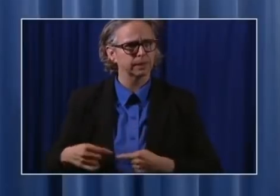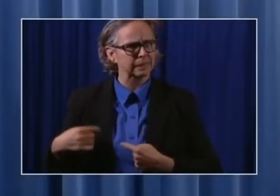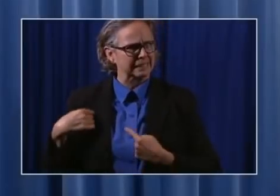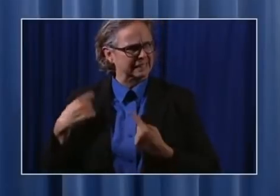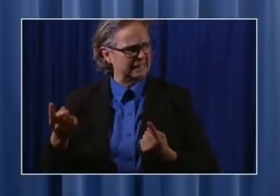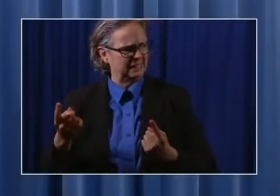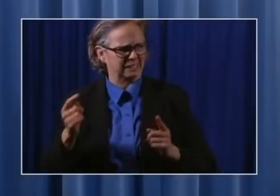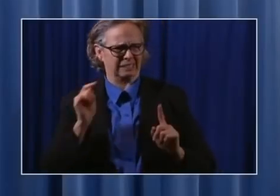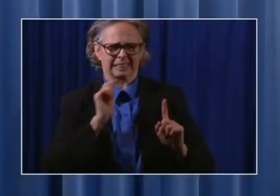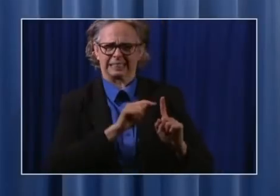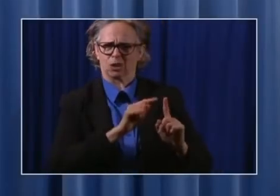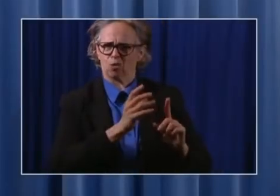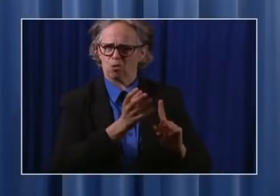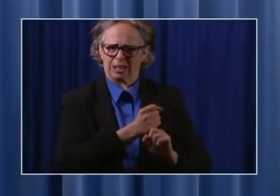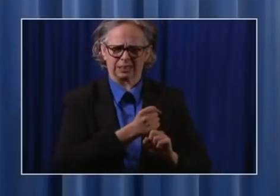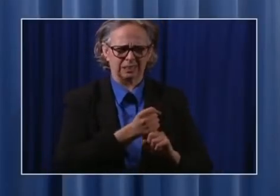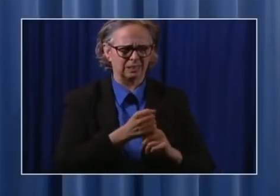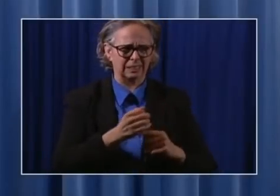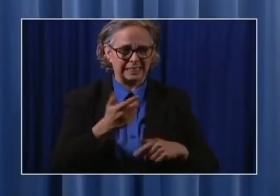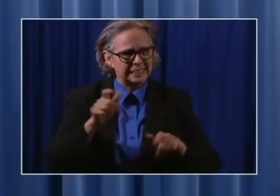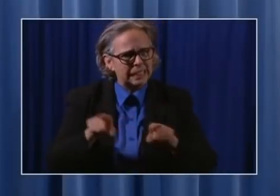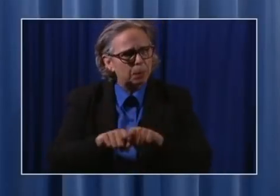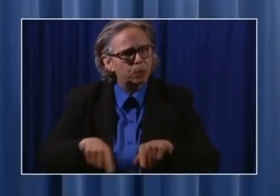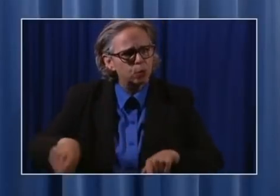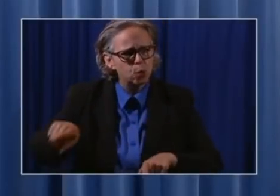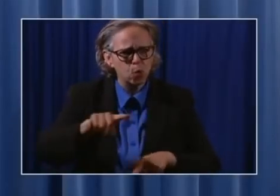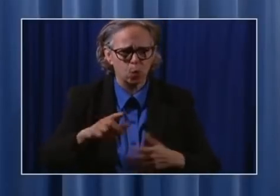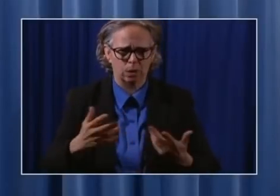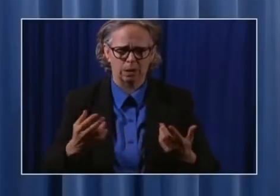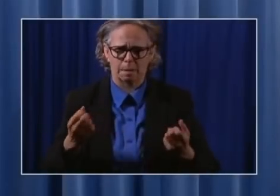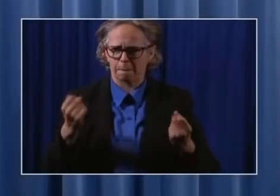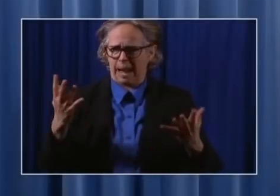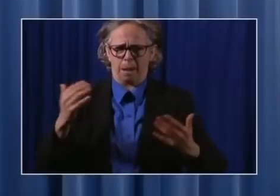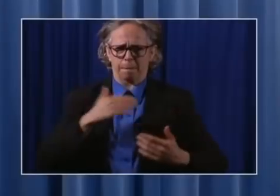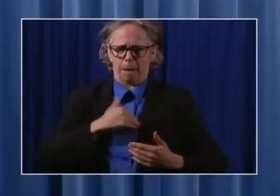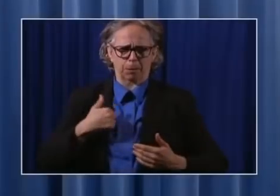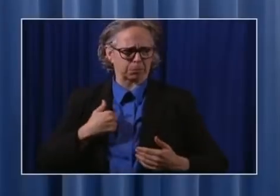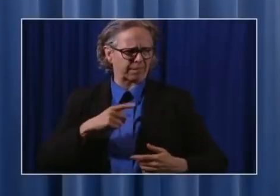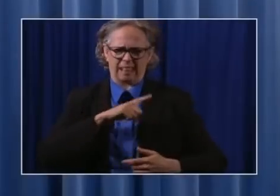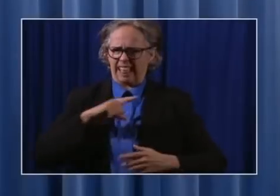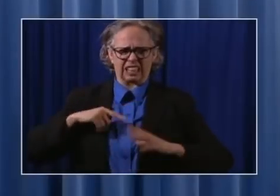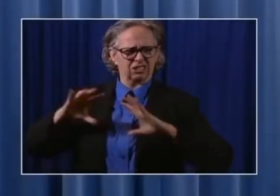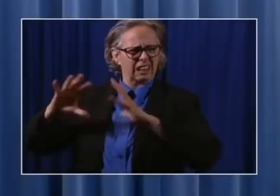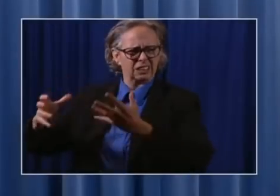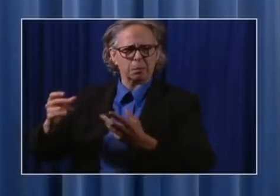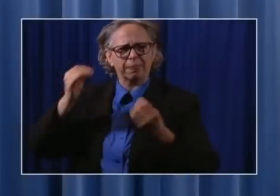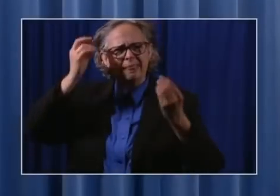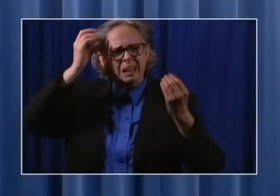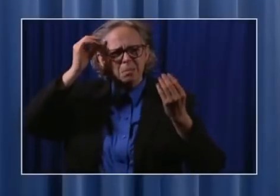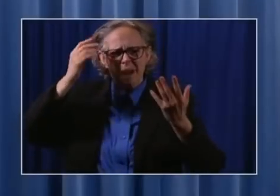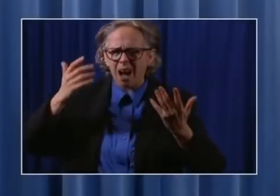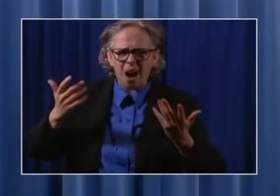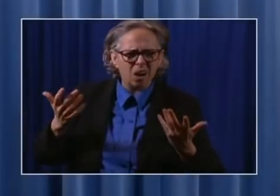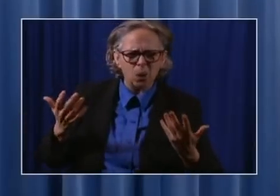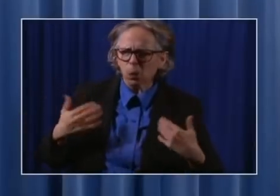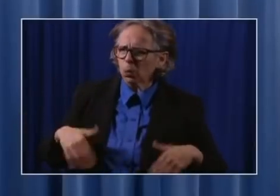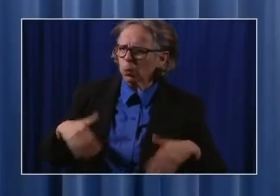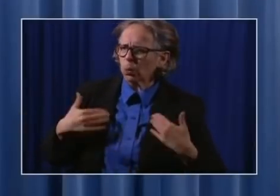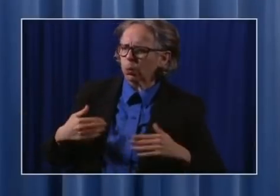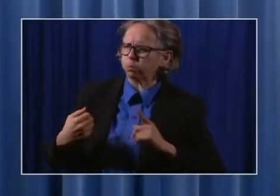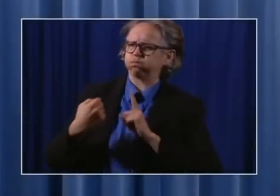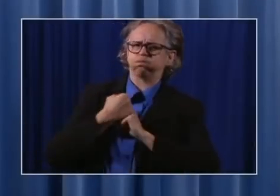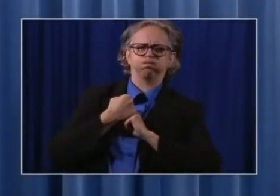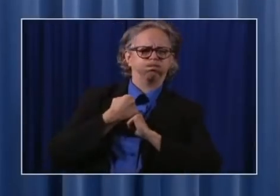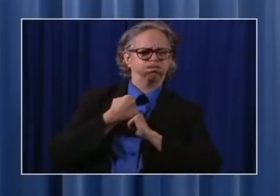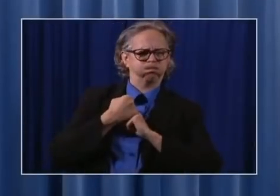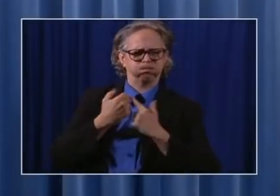Ohioans and certainly members of the legislature, I've been thinking a lot about this and frankly kind of struggling